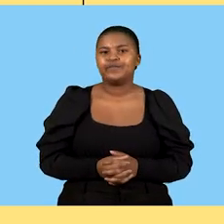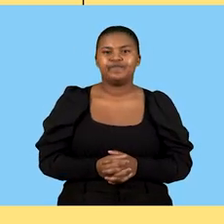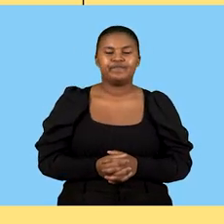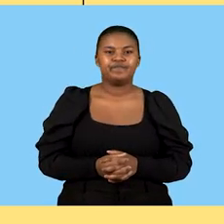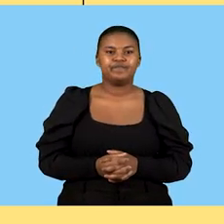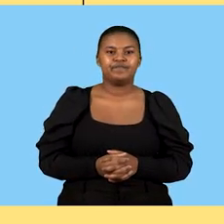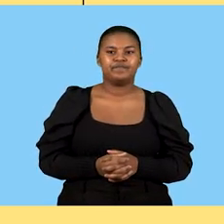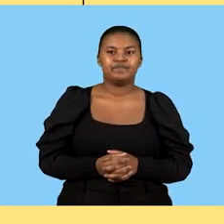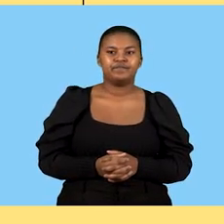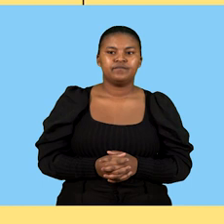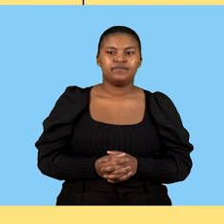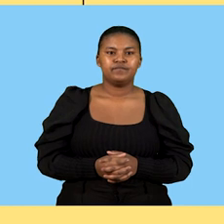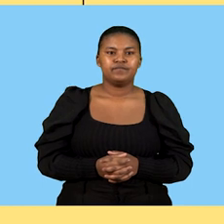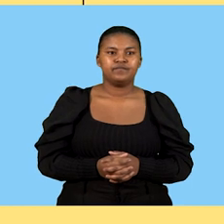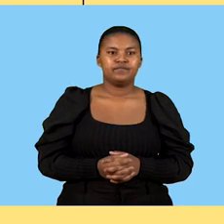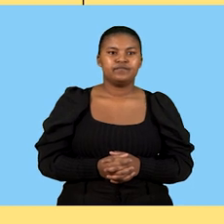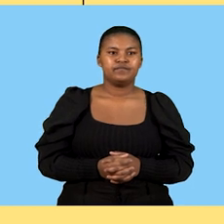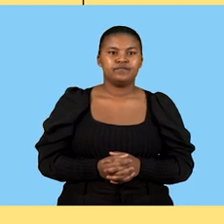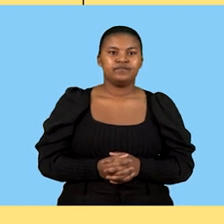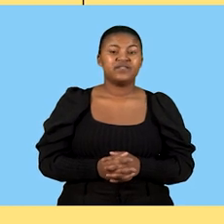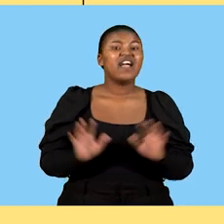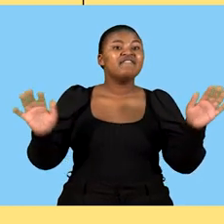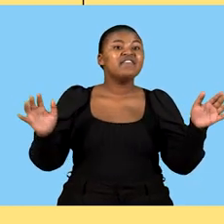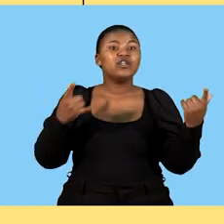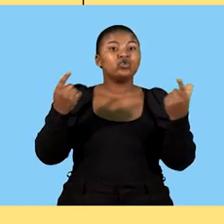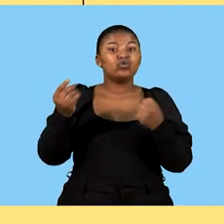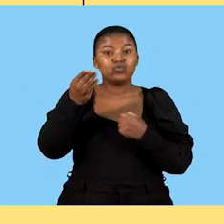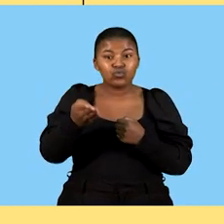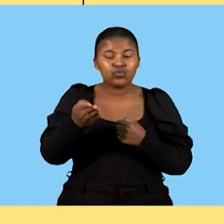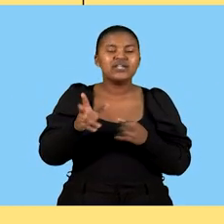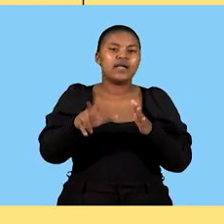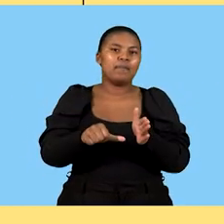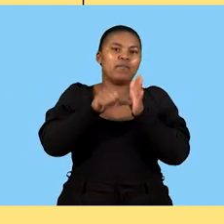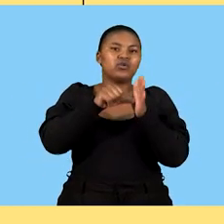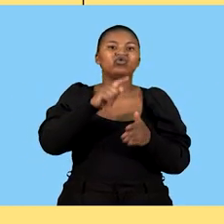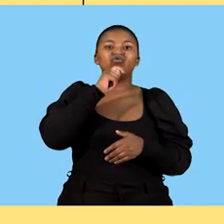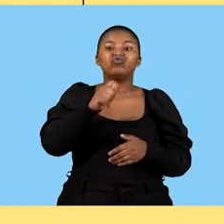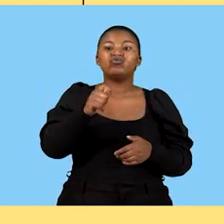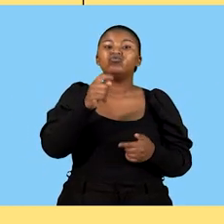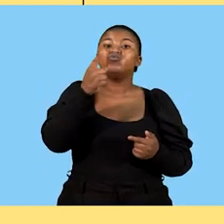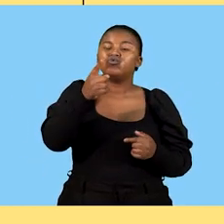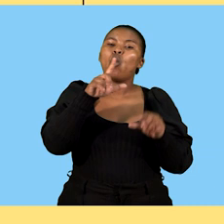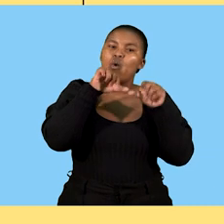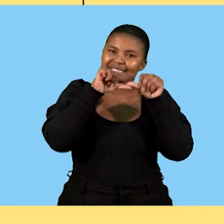liabilities are increasing, plus 2,280. This has no effect on